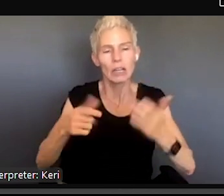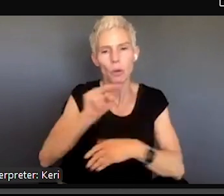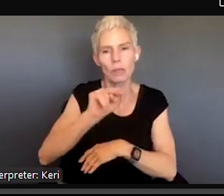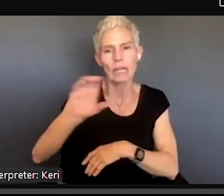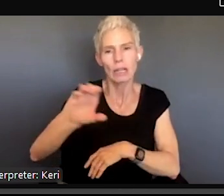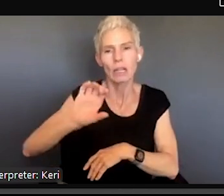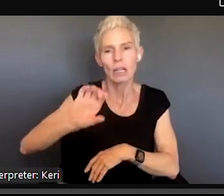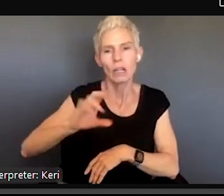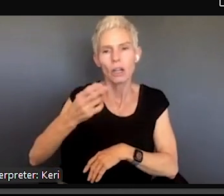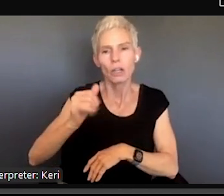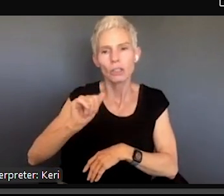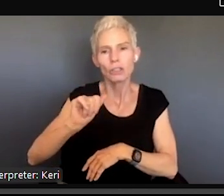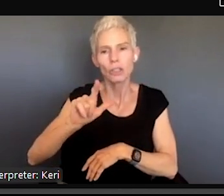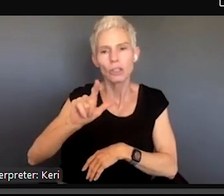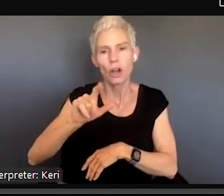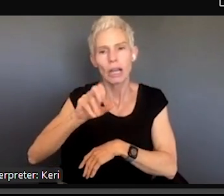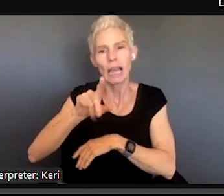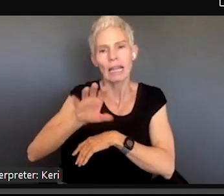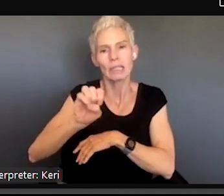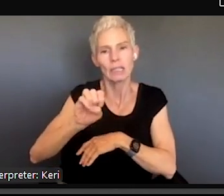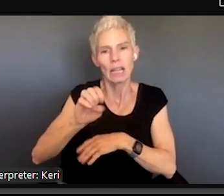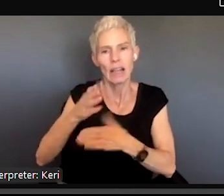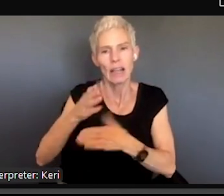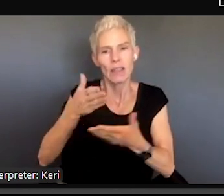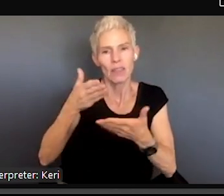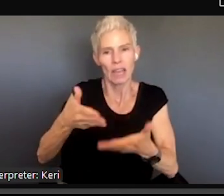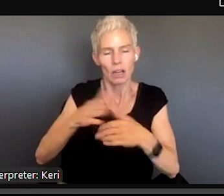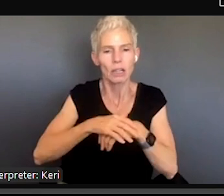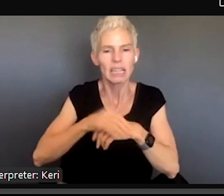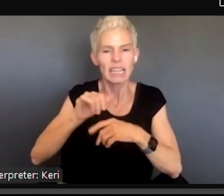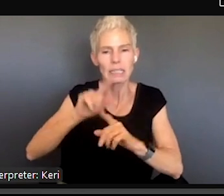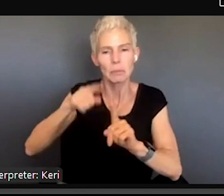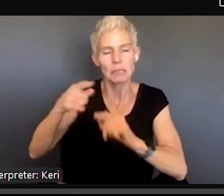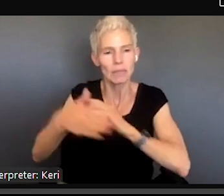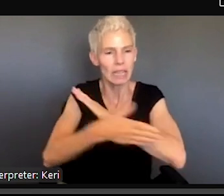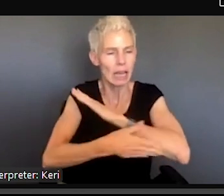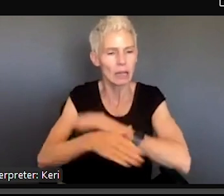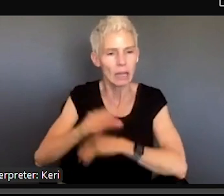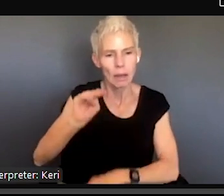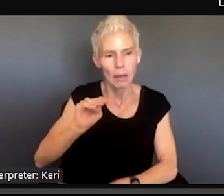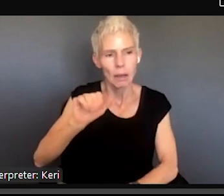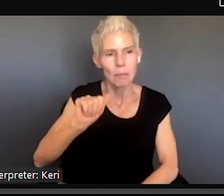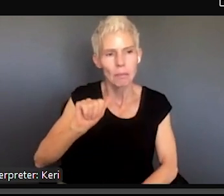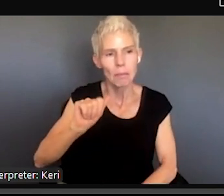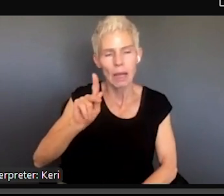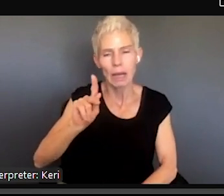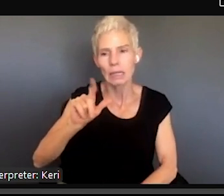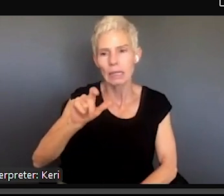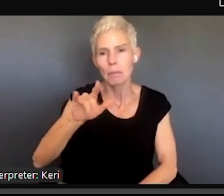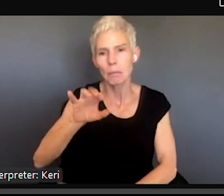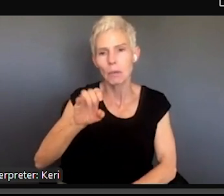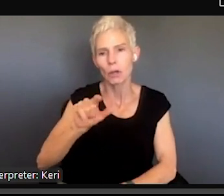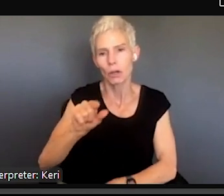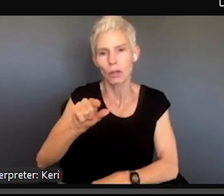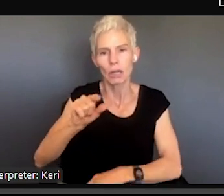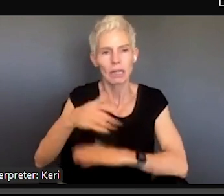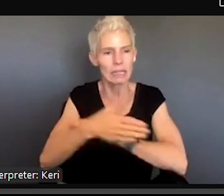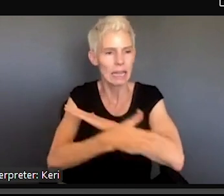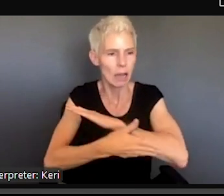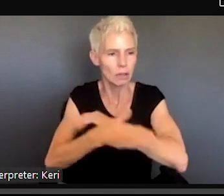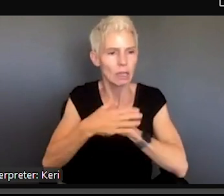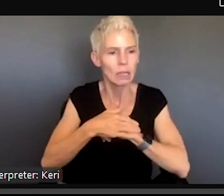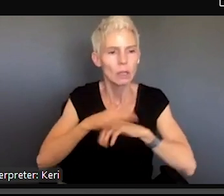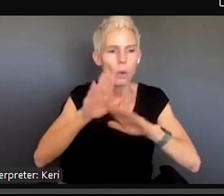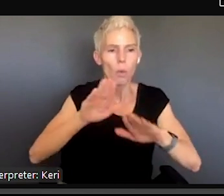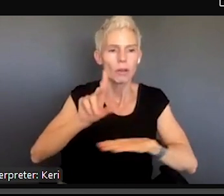We're there outside of their respite there in Mecklenburg County. And it was a joyous day. And the peer